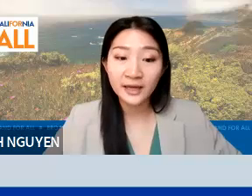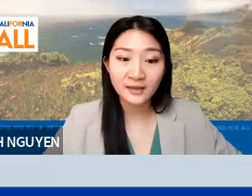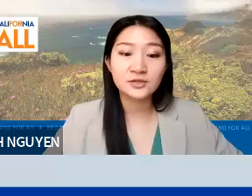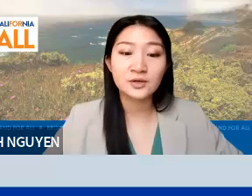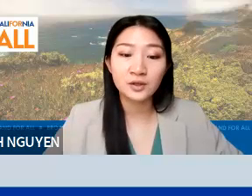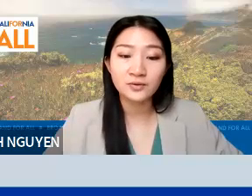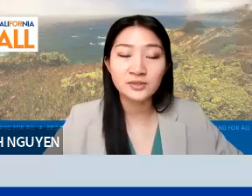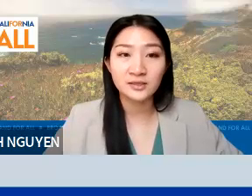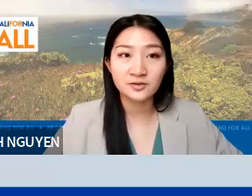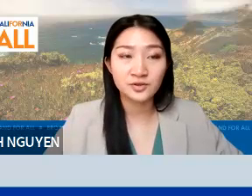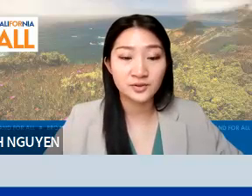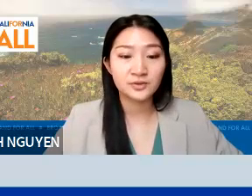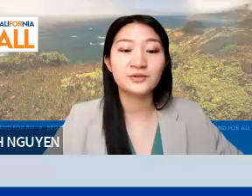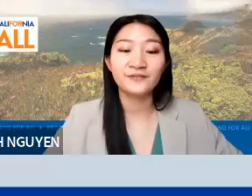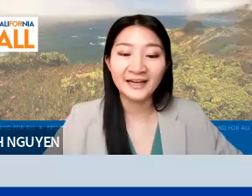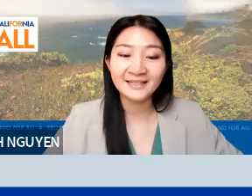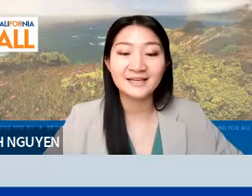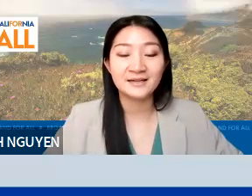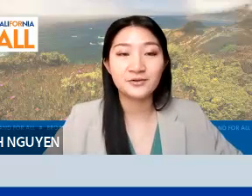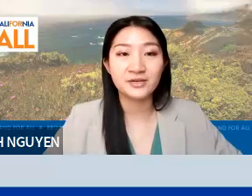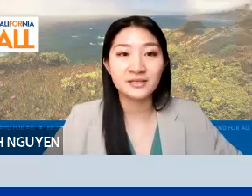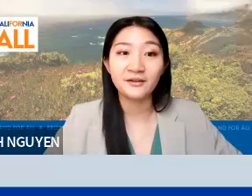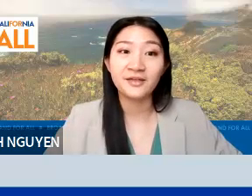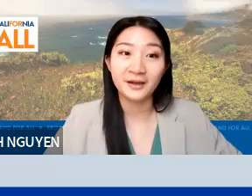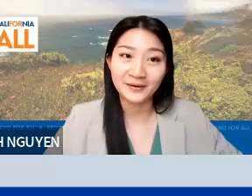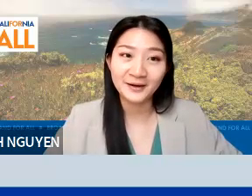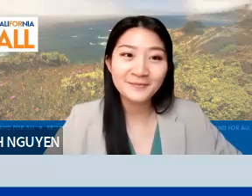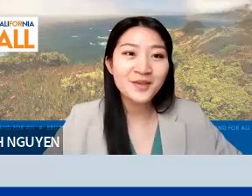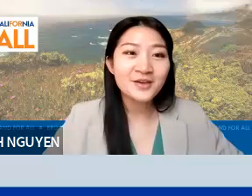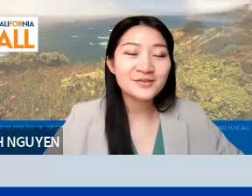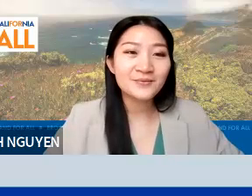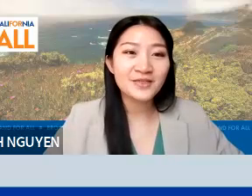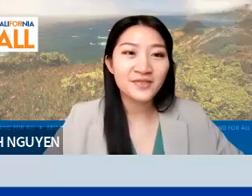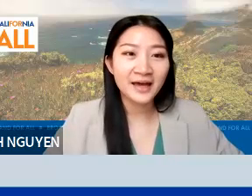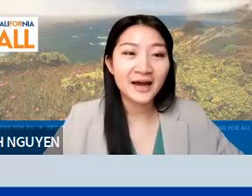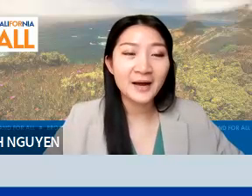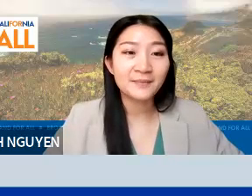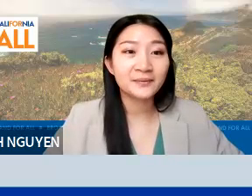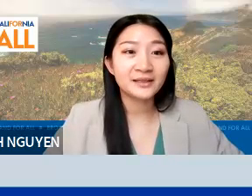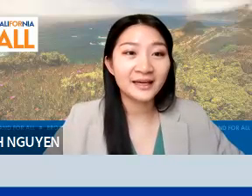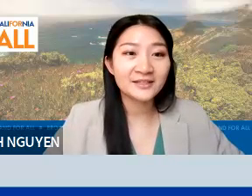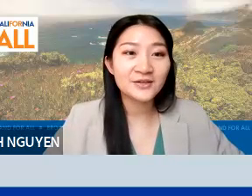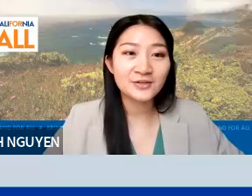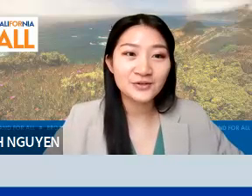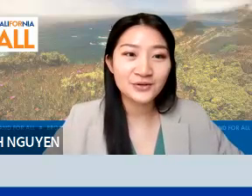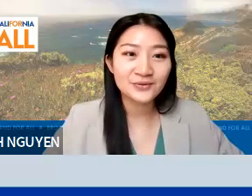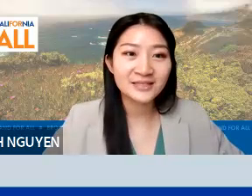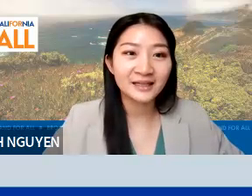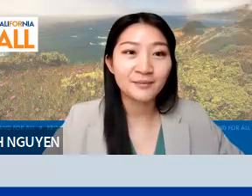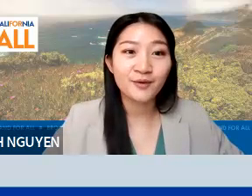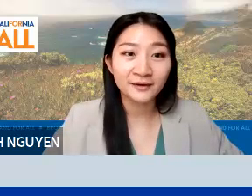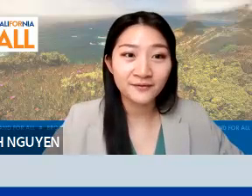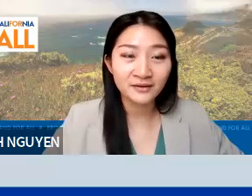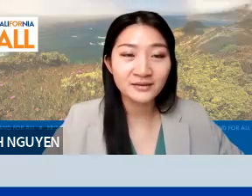should we look at to close the digital divide and increase health equity? So with that, I would like to